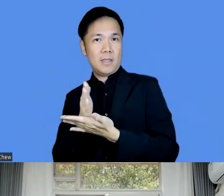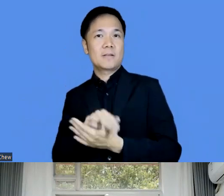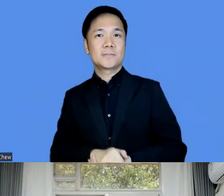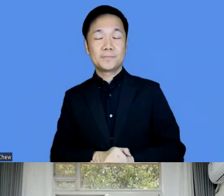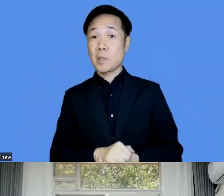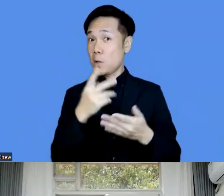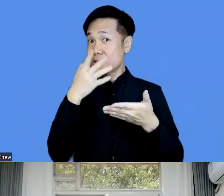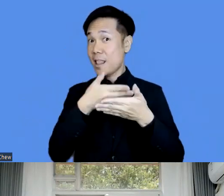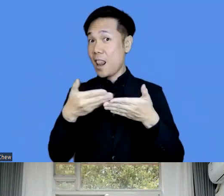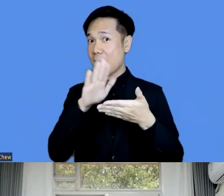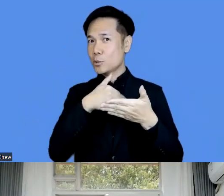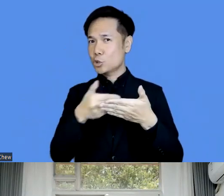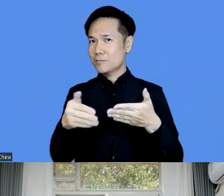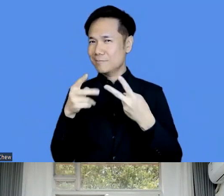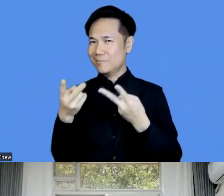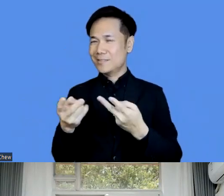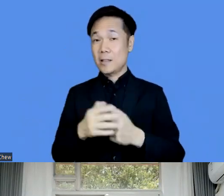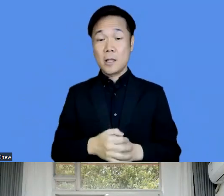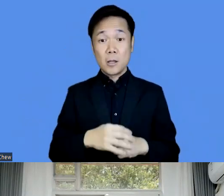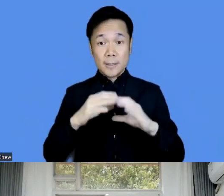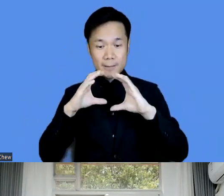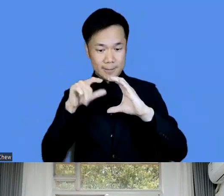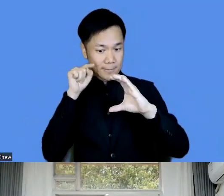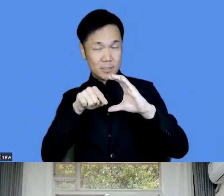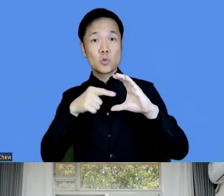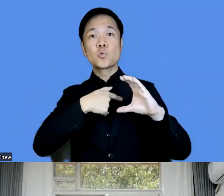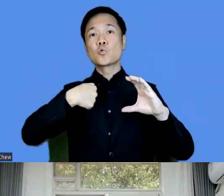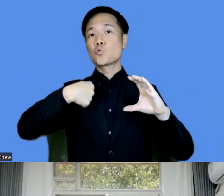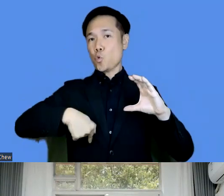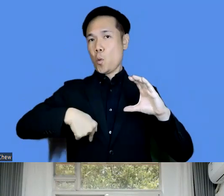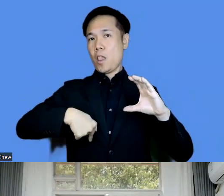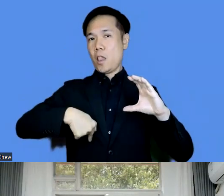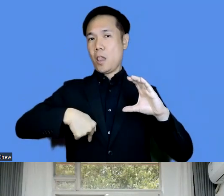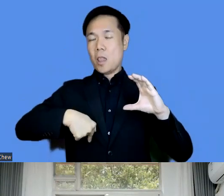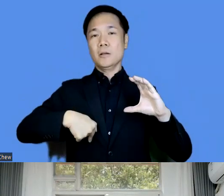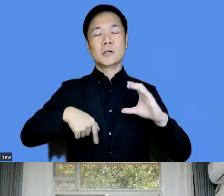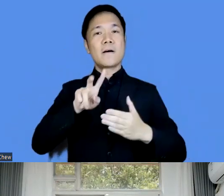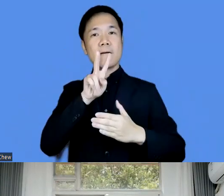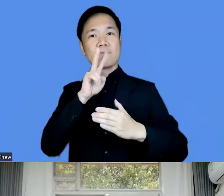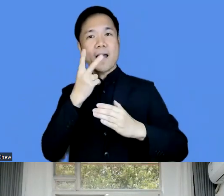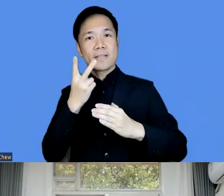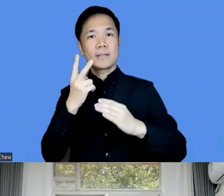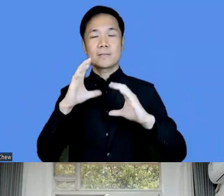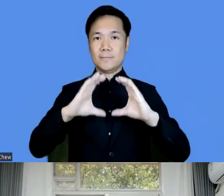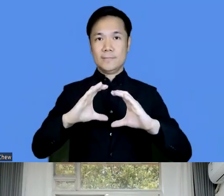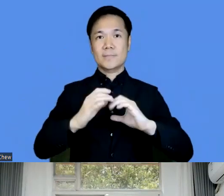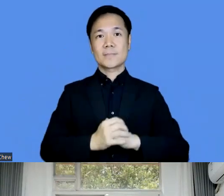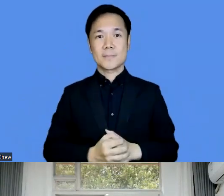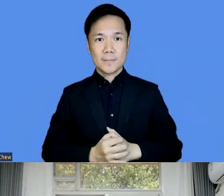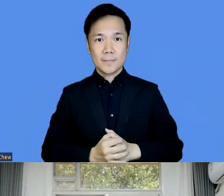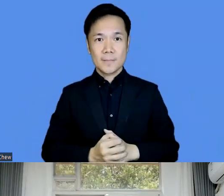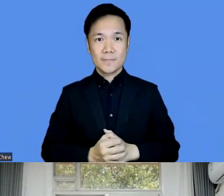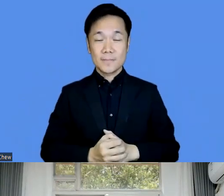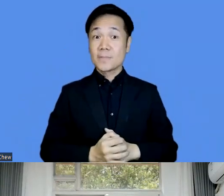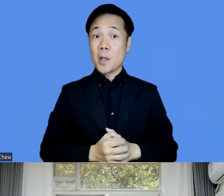the globe band located also in the bottom of the screen. So you